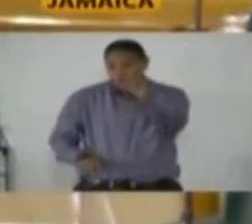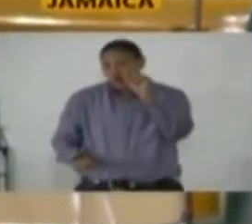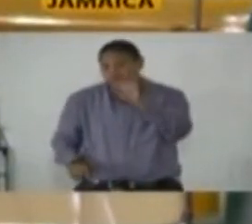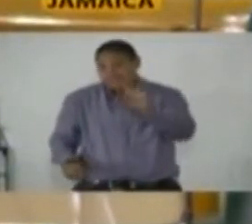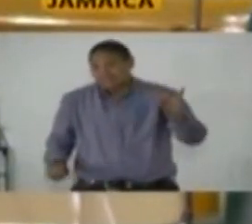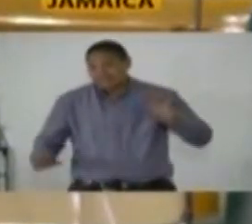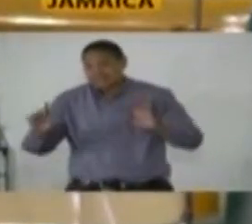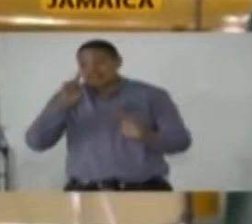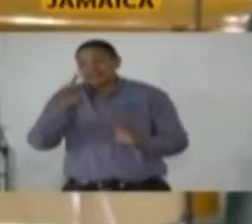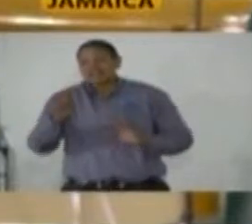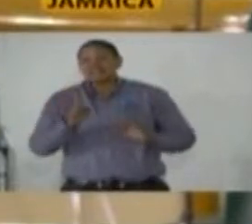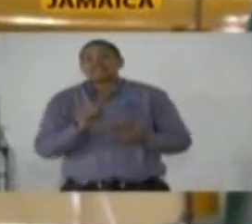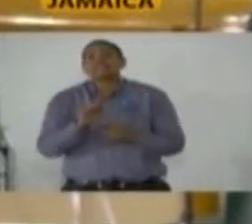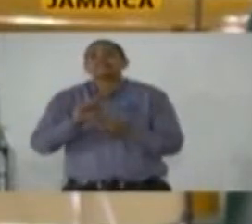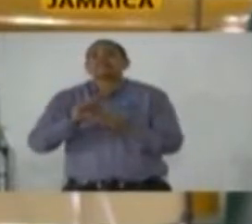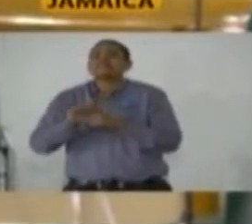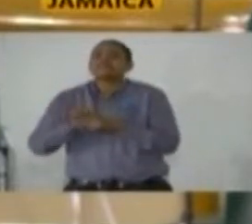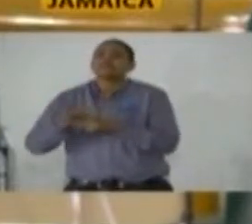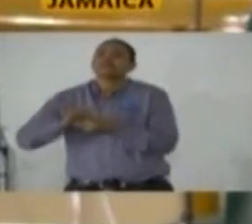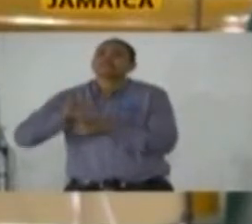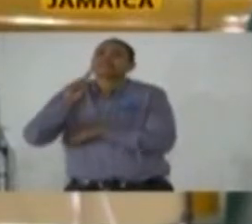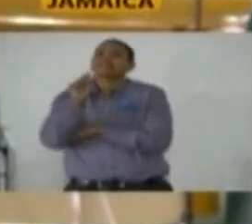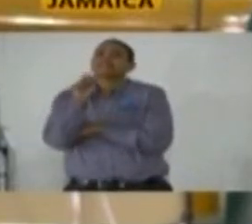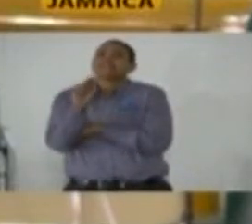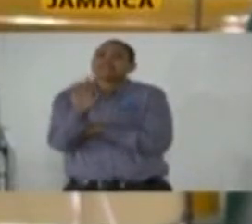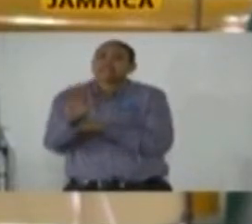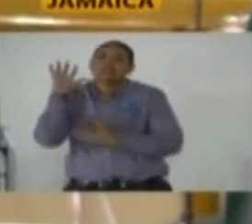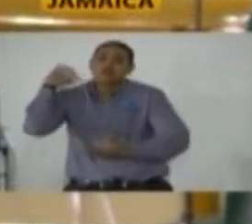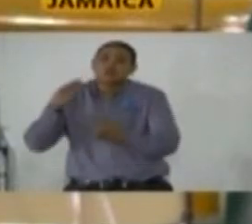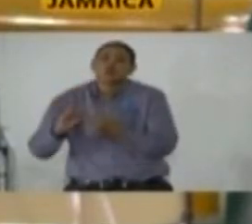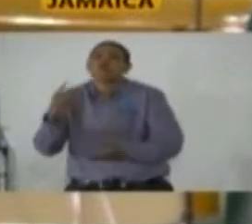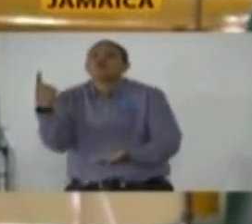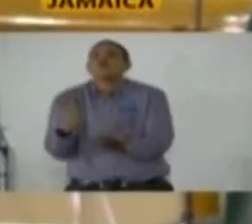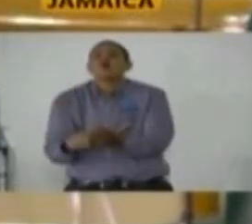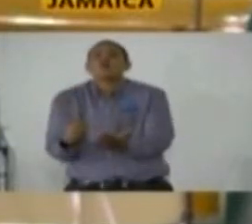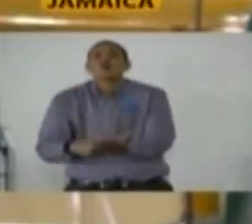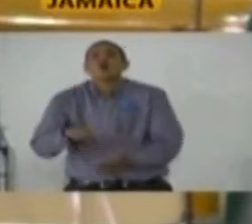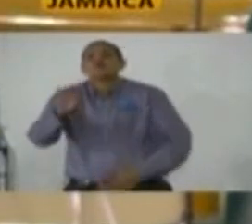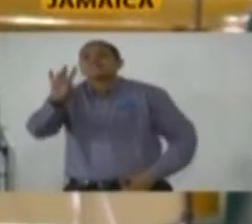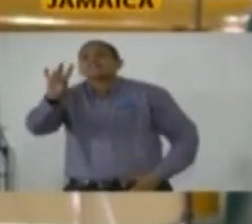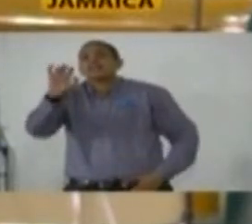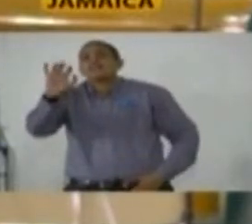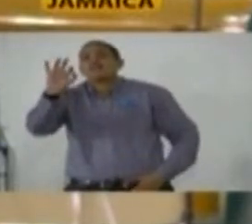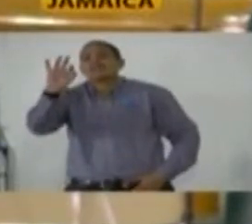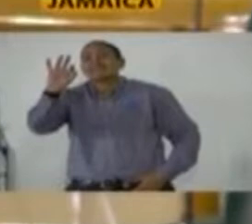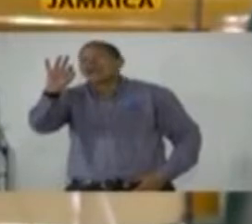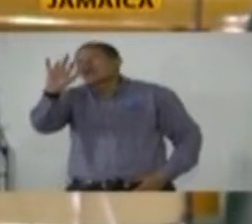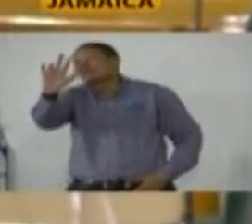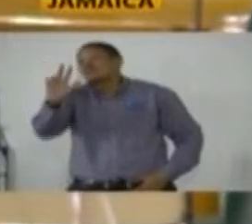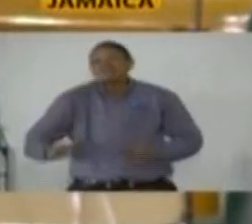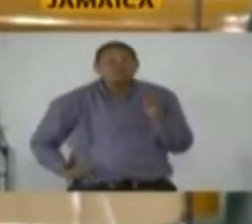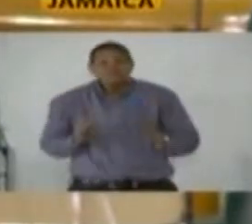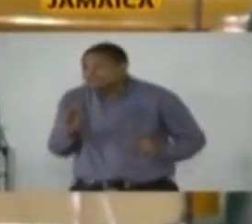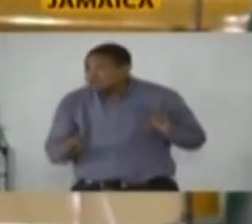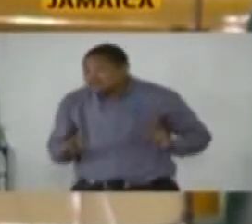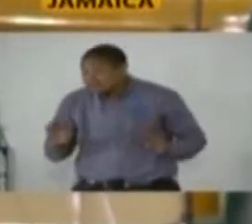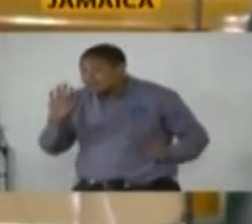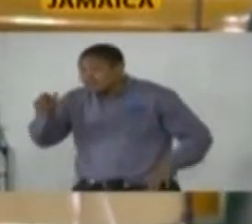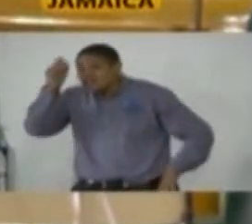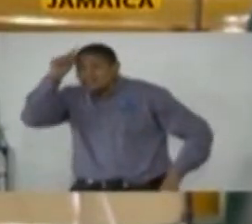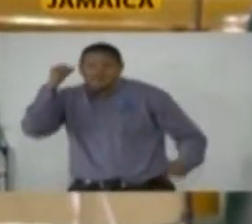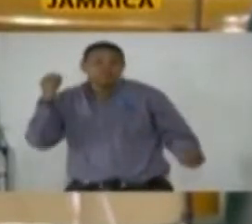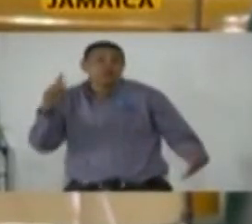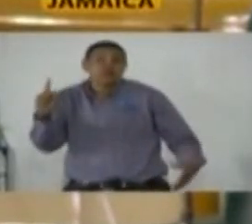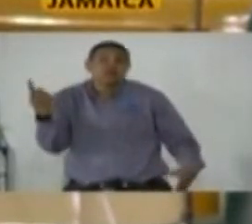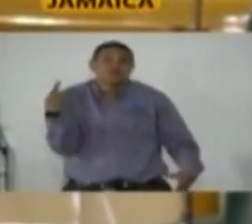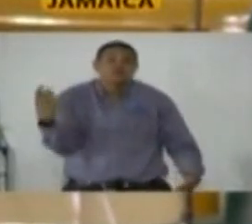177 deans of discipline for a total of 1,793 persons. Add to this the many principals, teachers,